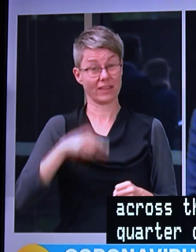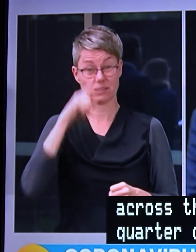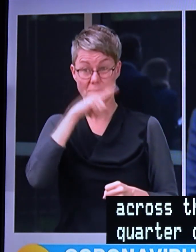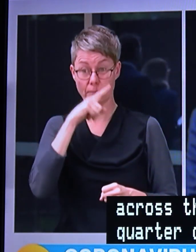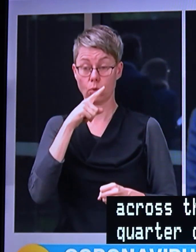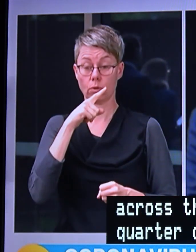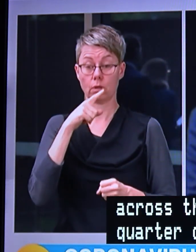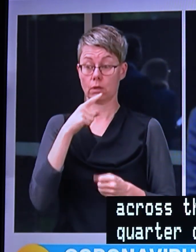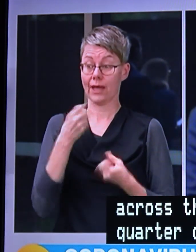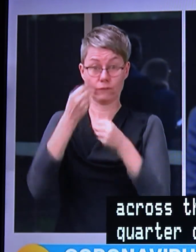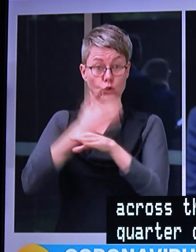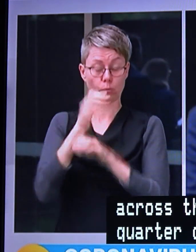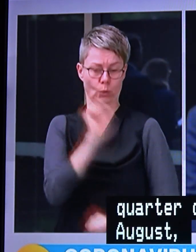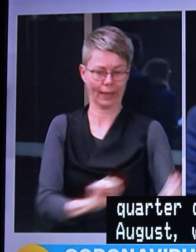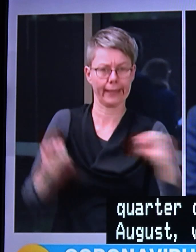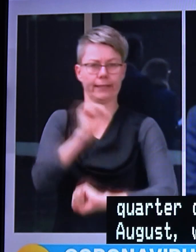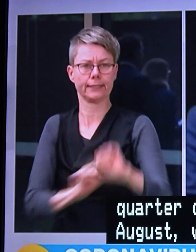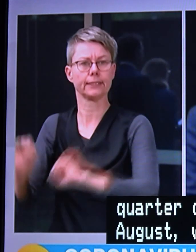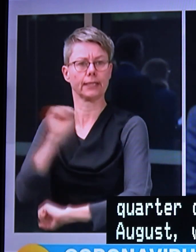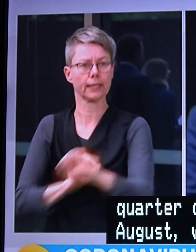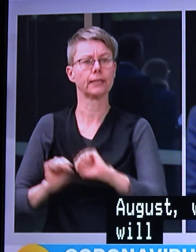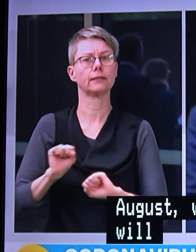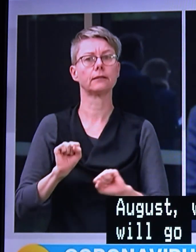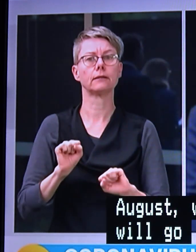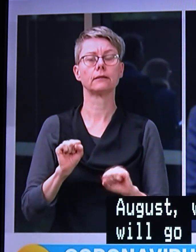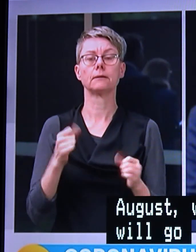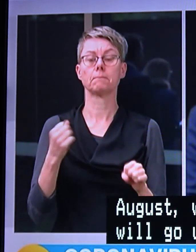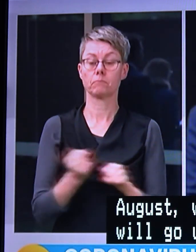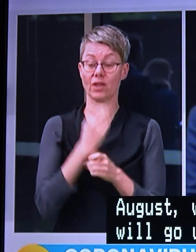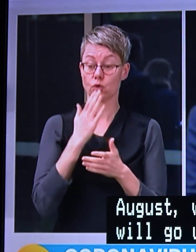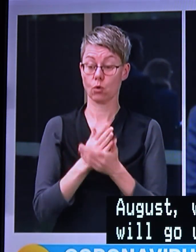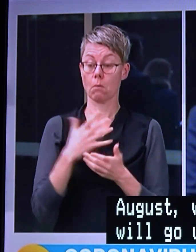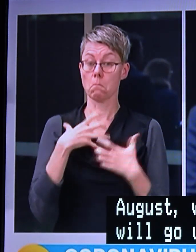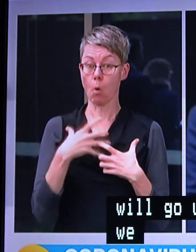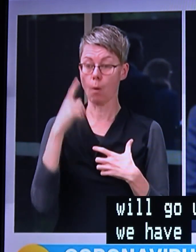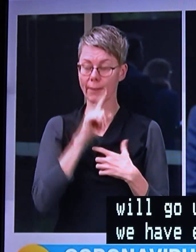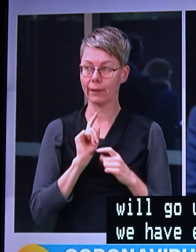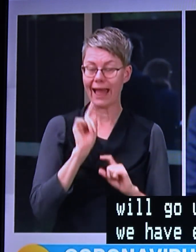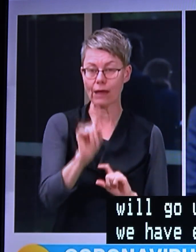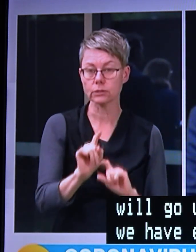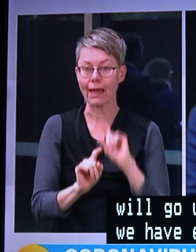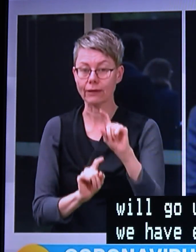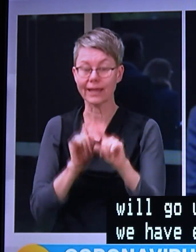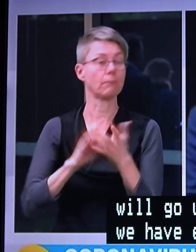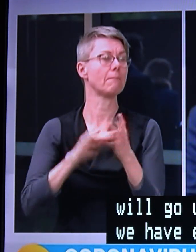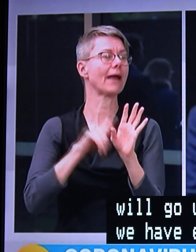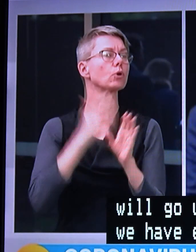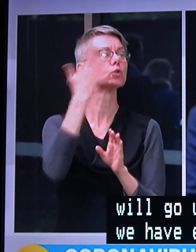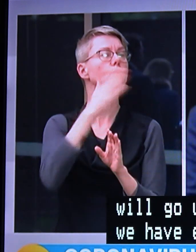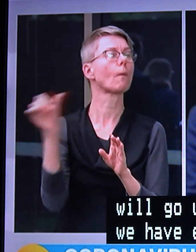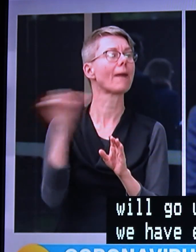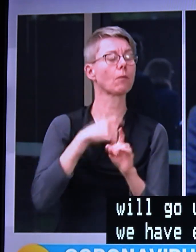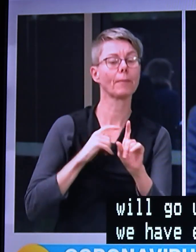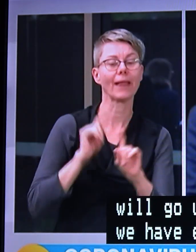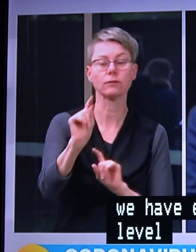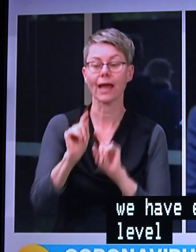extra cleaners that we've employed to make sure that as the level of activity increases in May because of schools